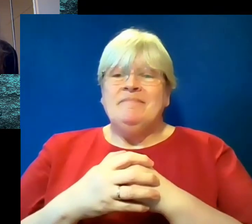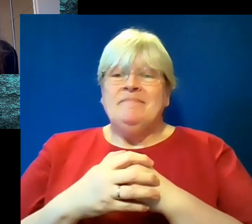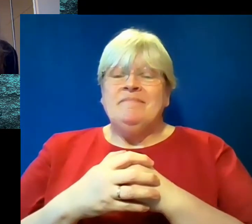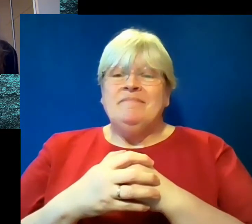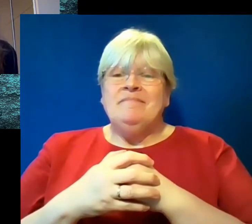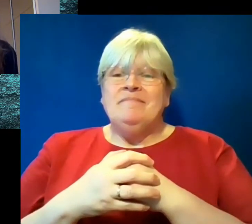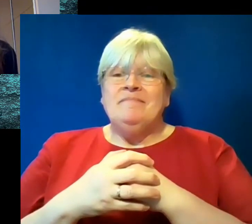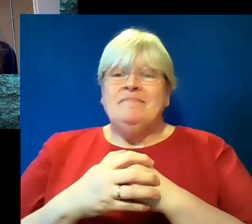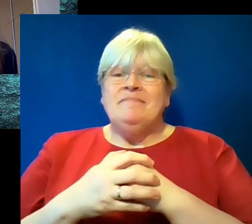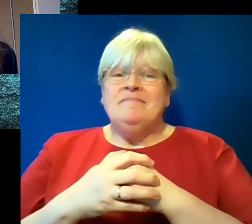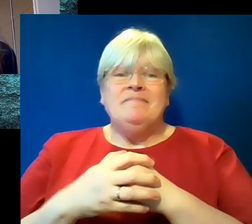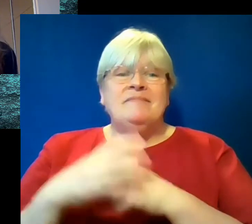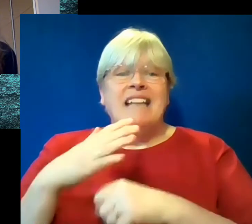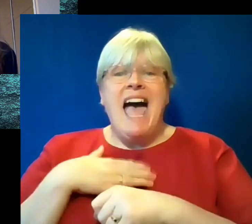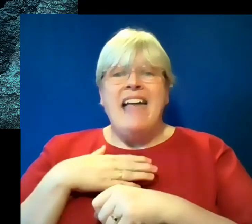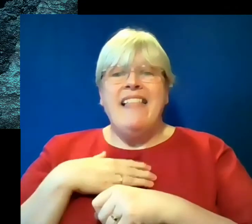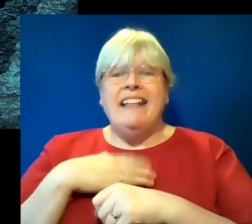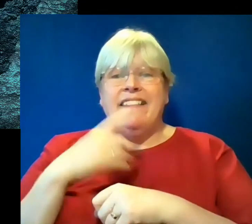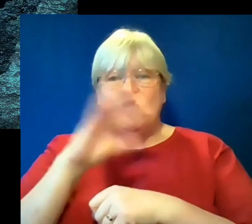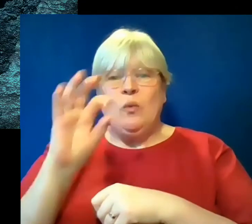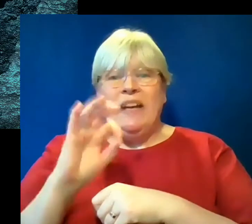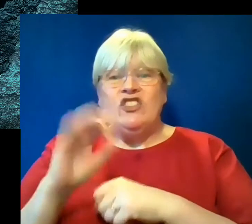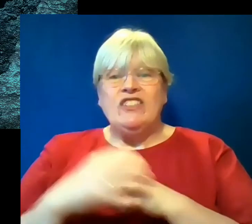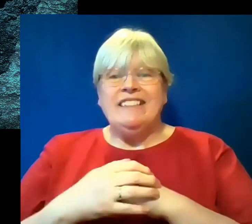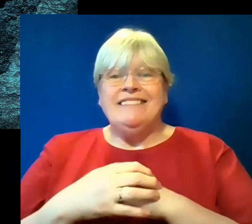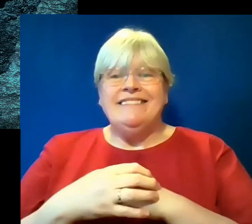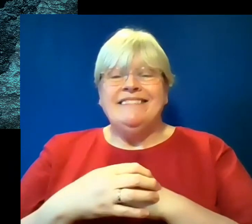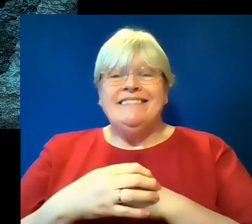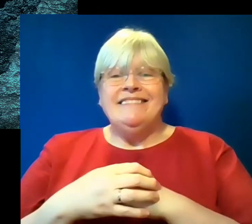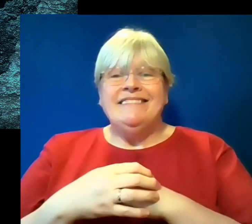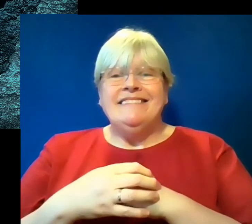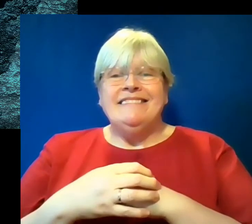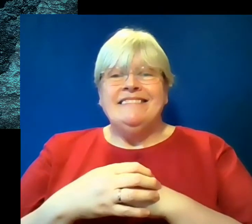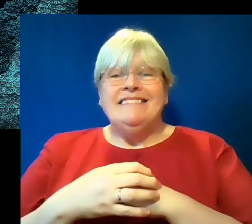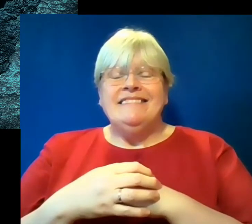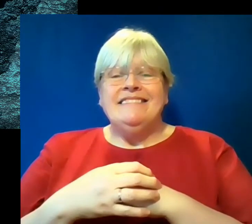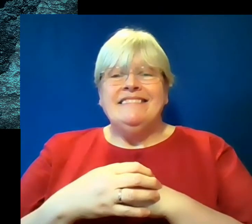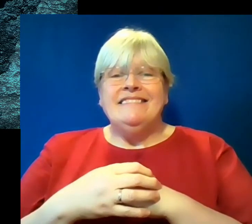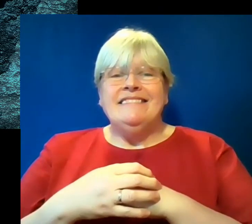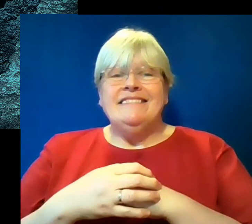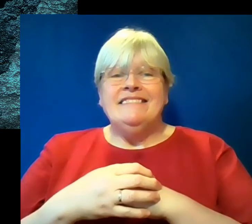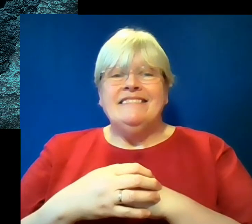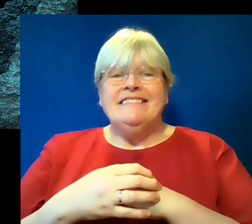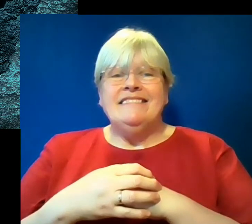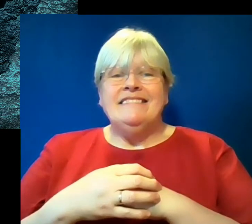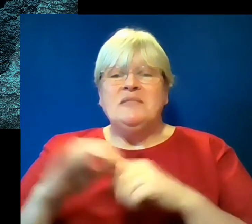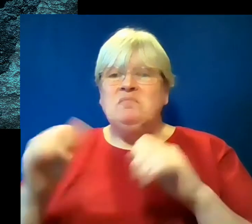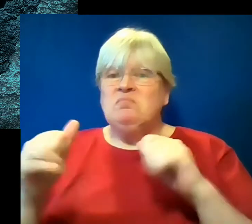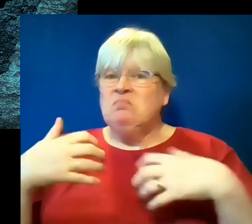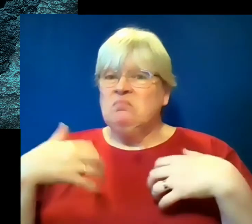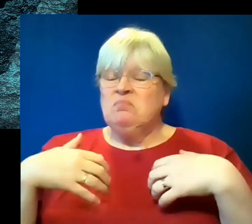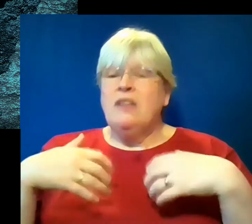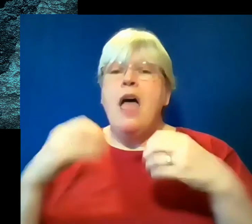I quite like this question, and I'm wondering if maybe it's a bit of a leading question. So it's from